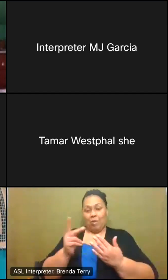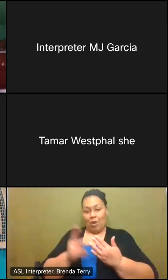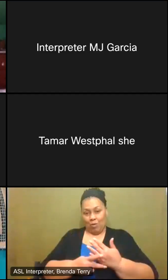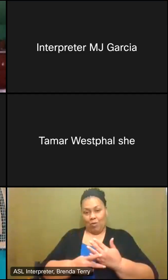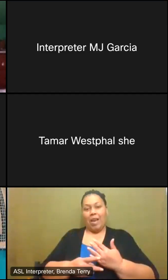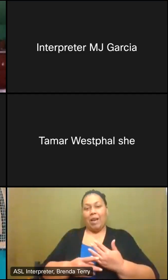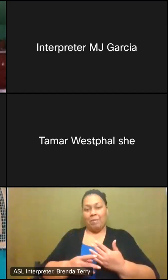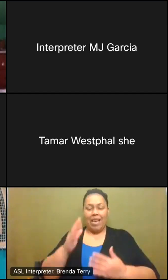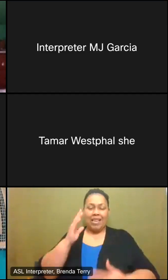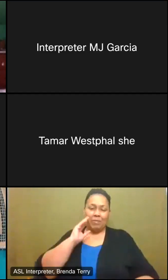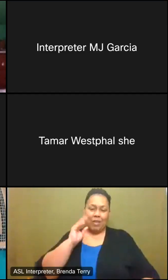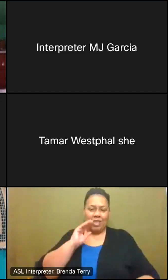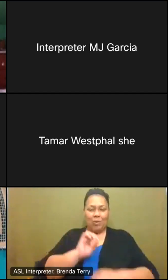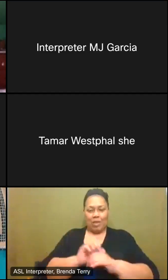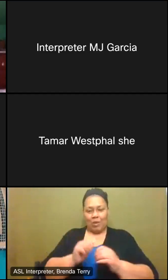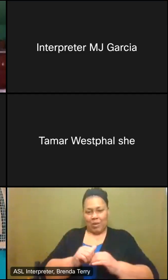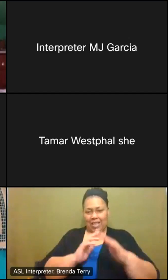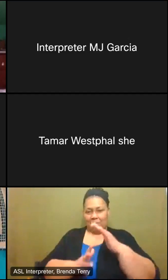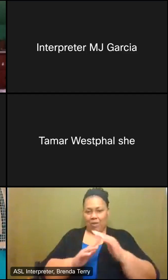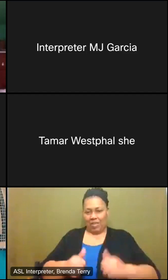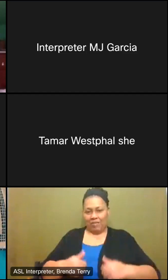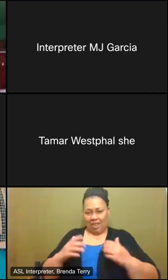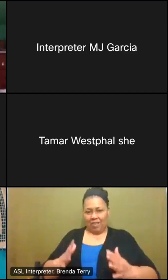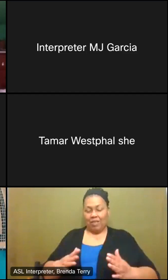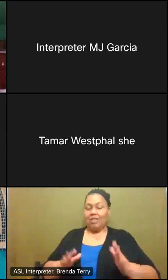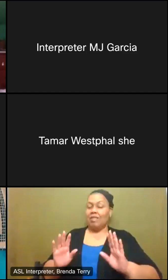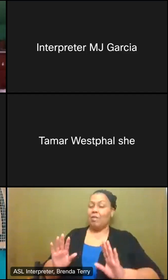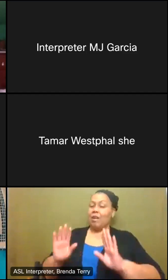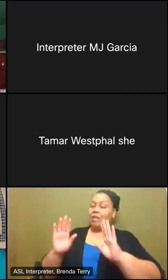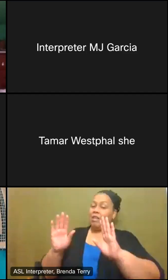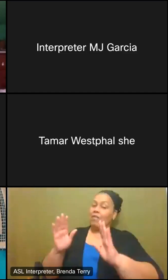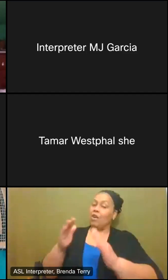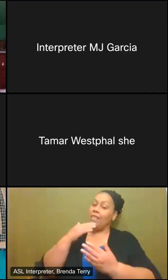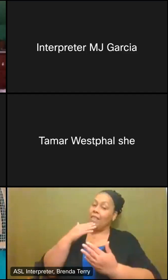survivors. Oh, wonderful. Thank you for joining us. Acela.